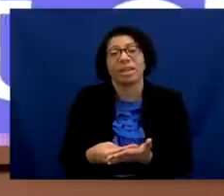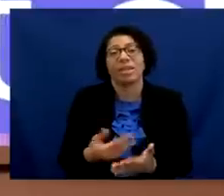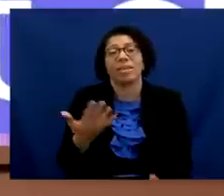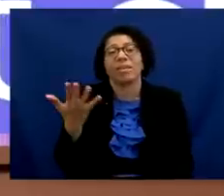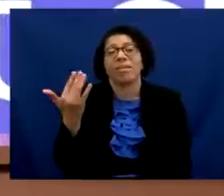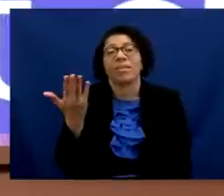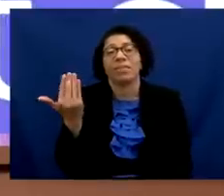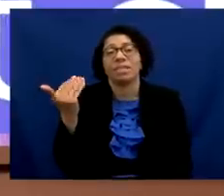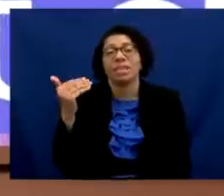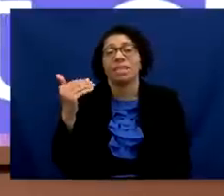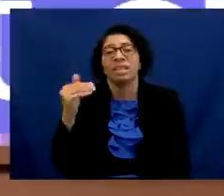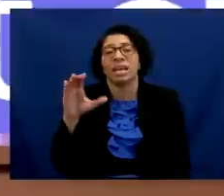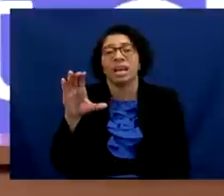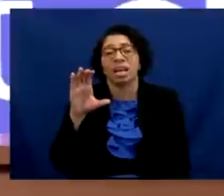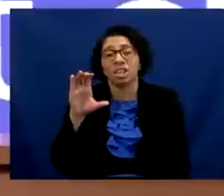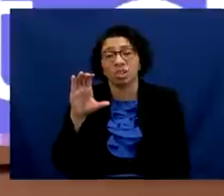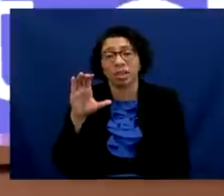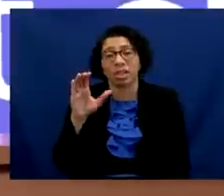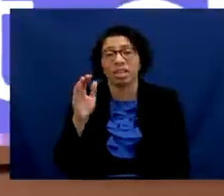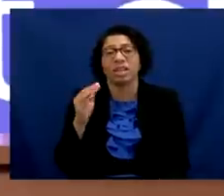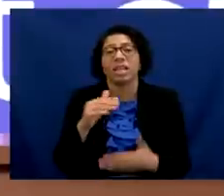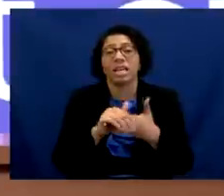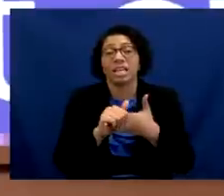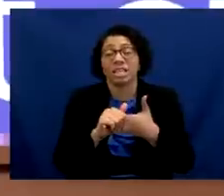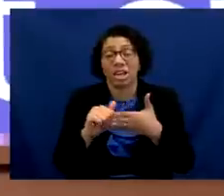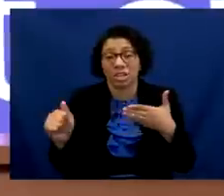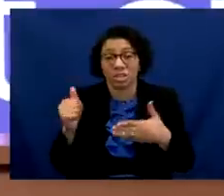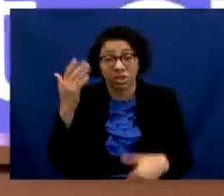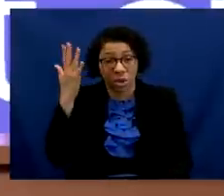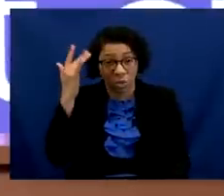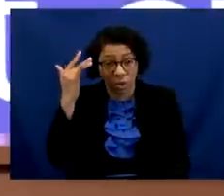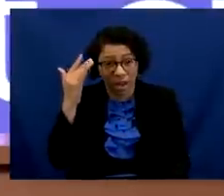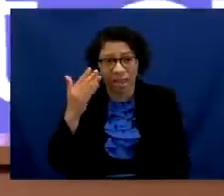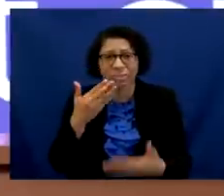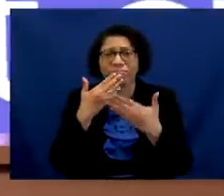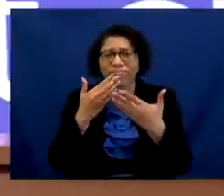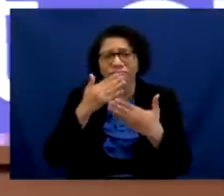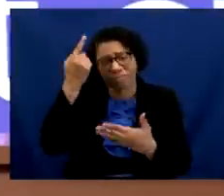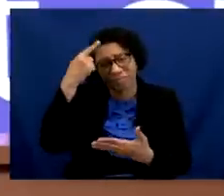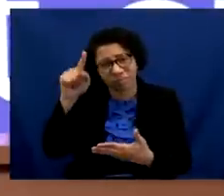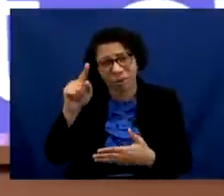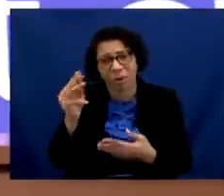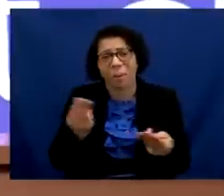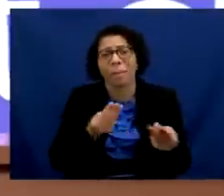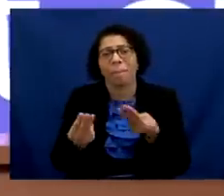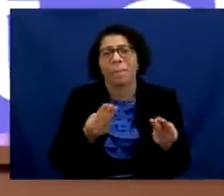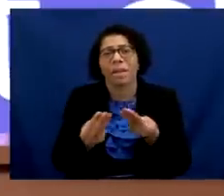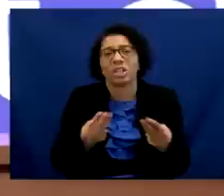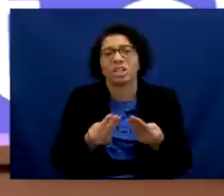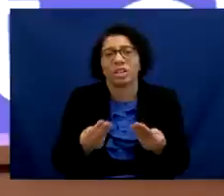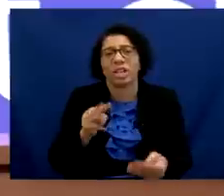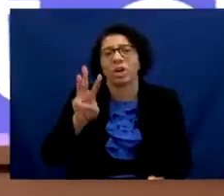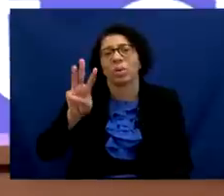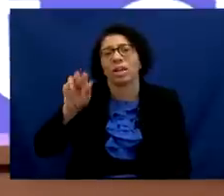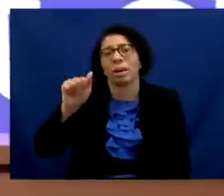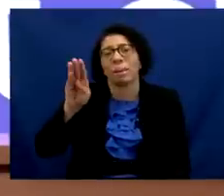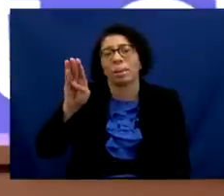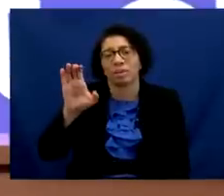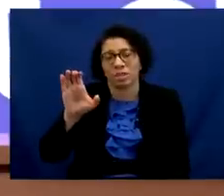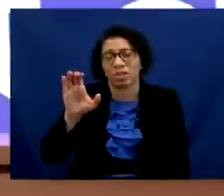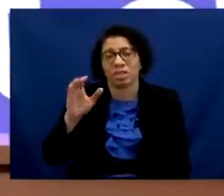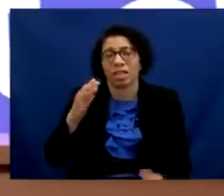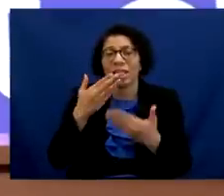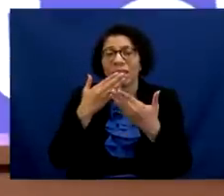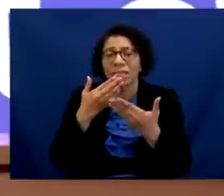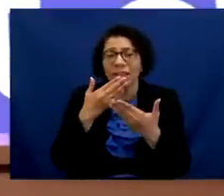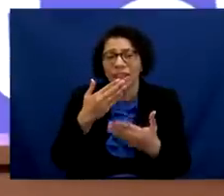appreciate the ministry of Wheeler Avenue Baptist Church. Thank God for her, for Lim's Barbecue, and for those individuals.